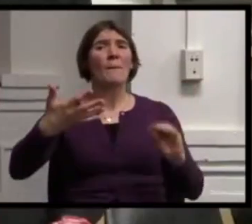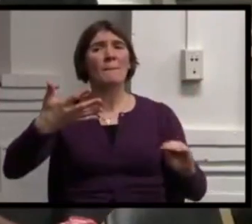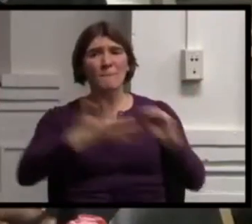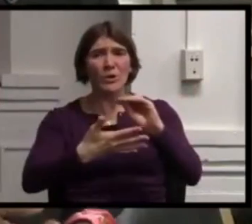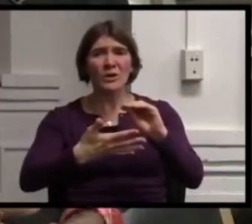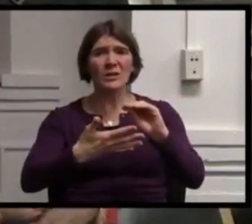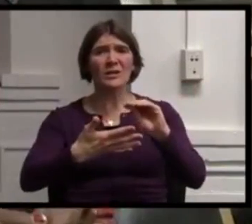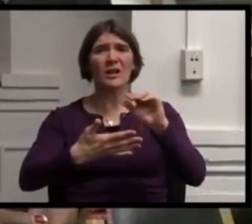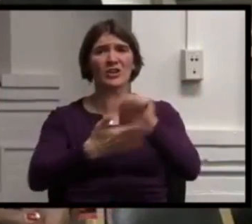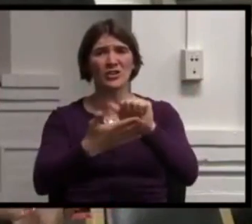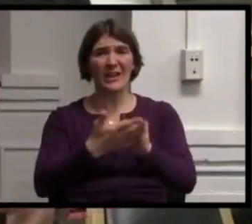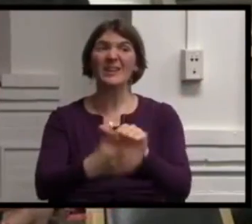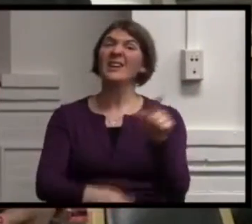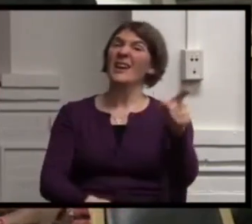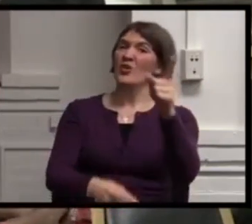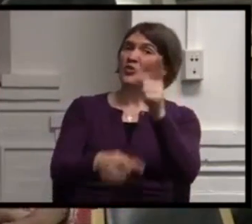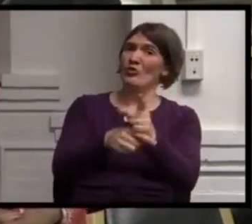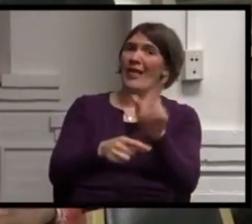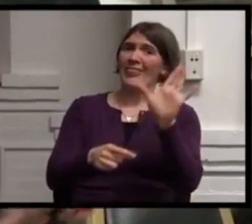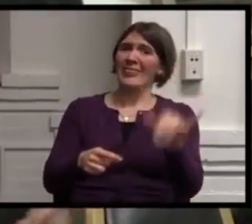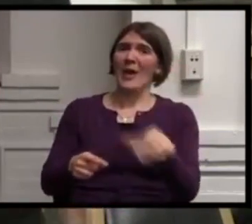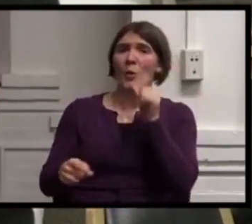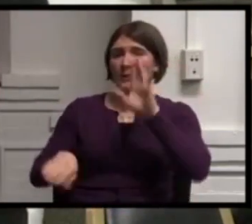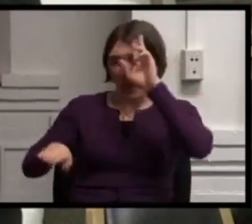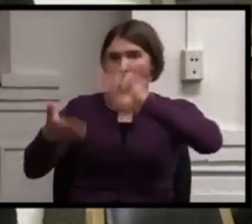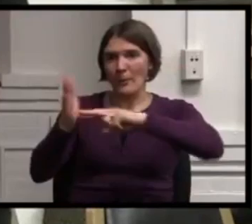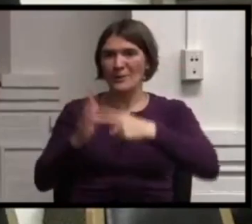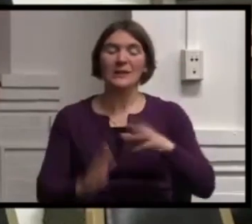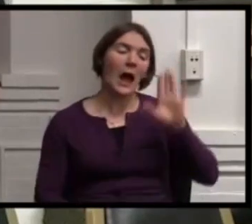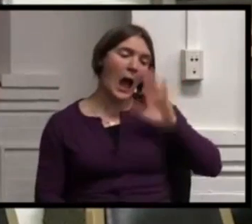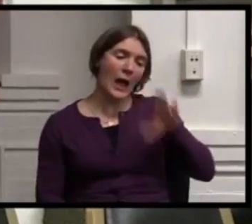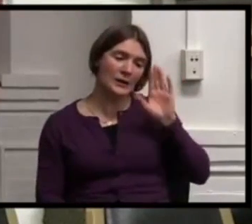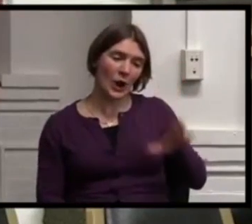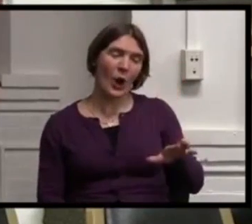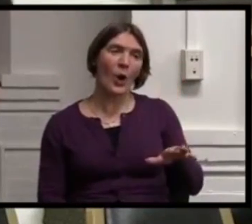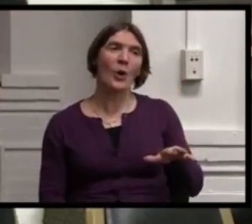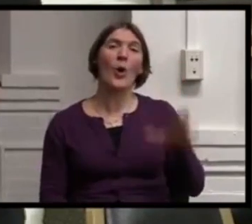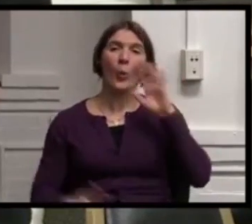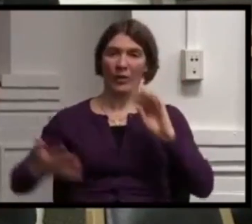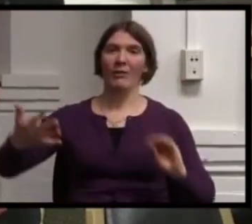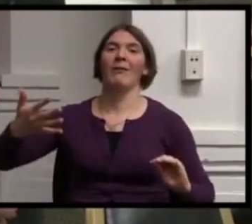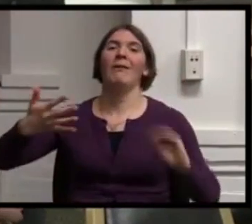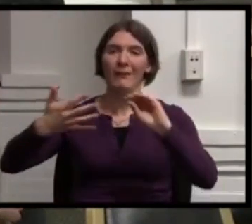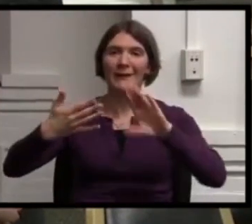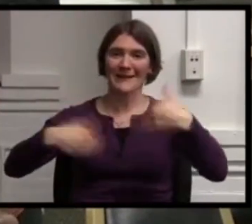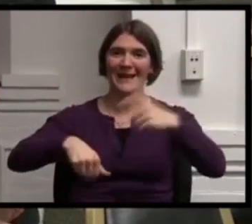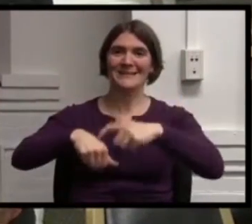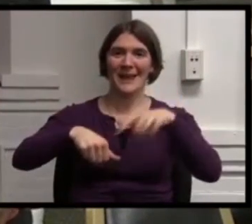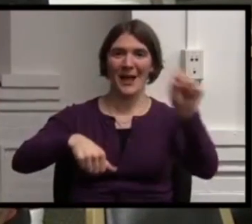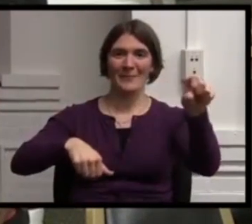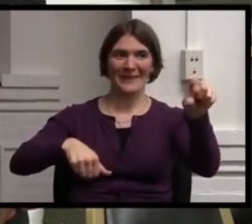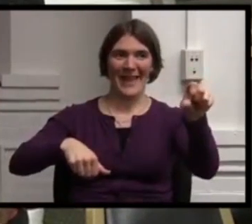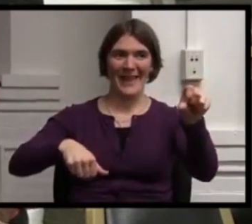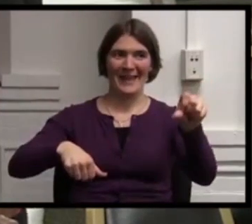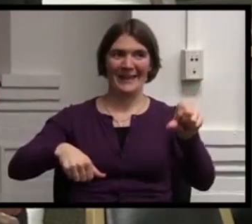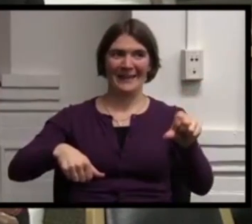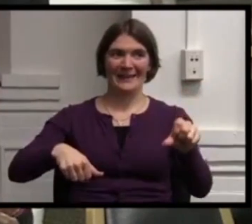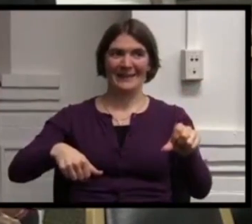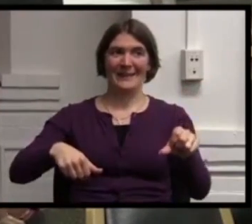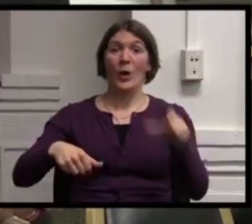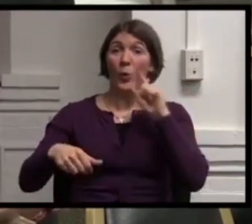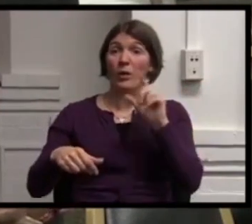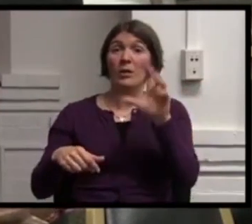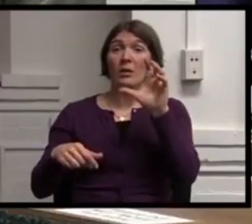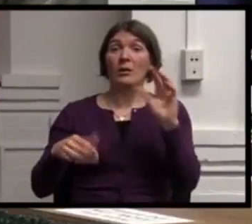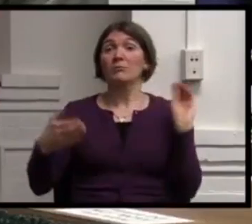look. Yeah, and that wasn't done on purpose. I know. It'll be in a different spot the next time we talk about it. Well, actually, the old business,